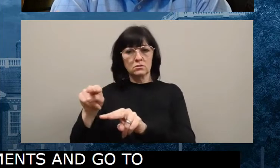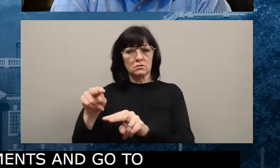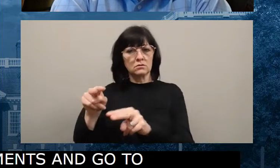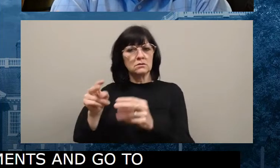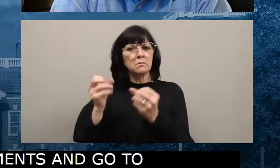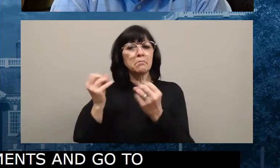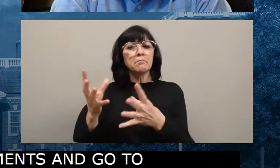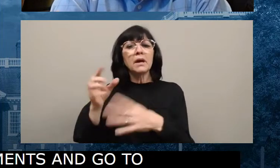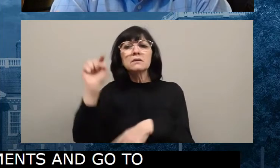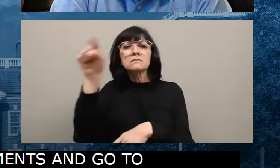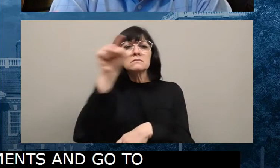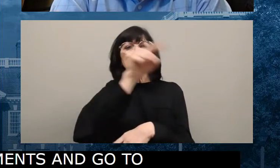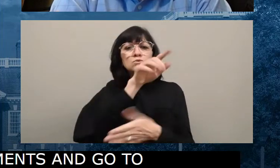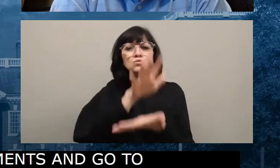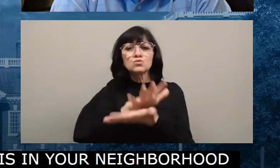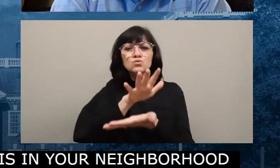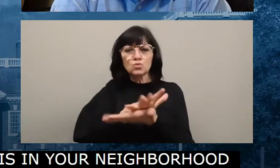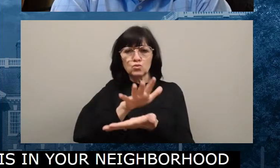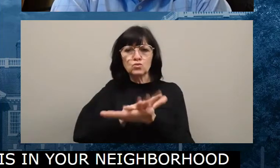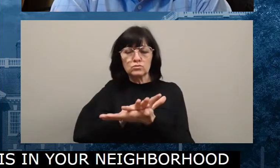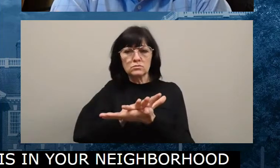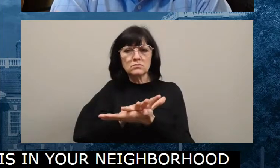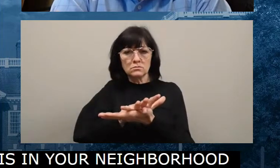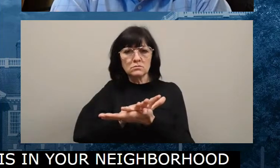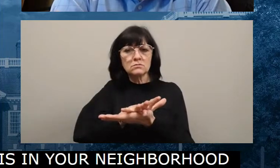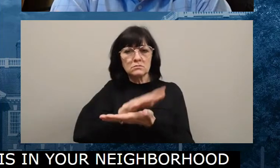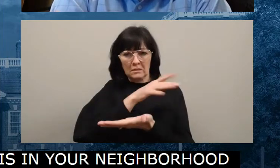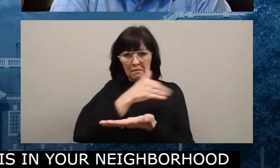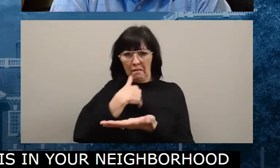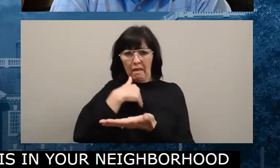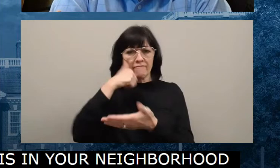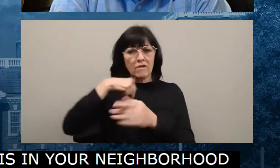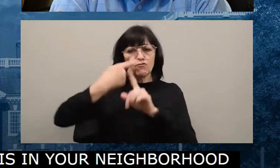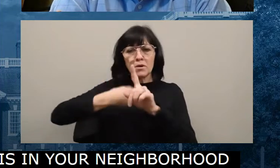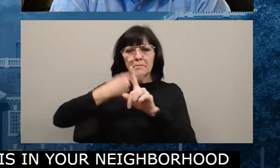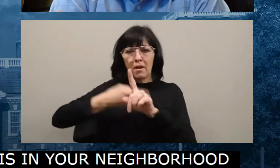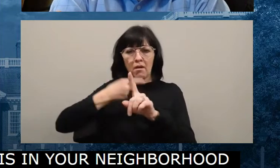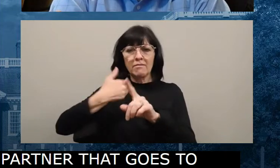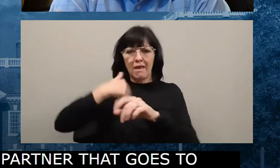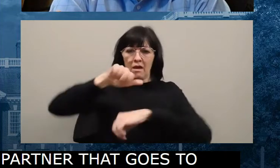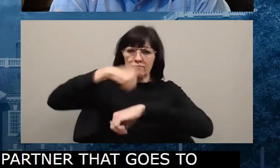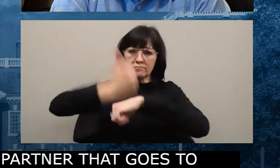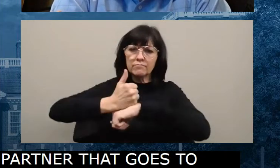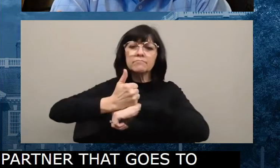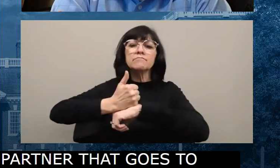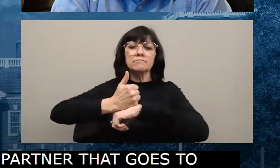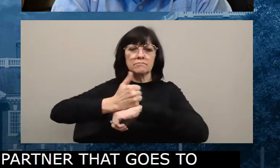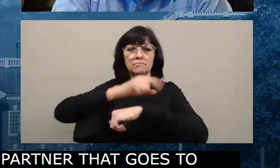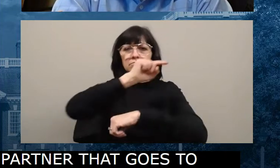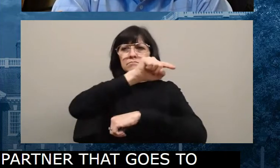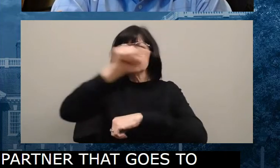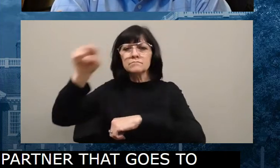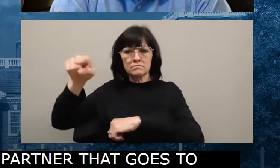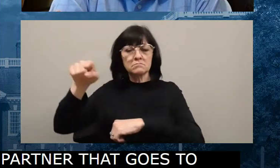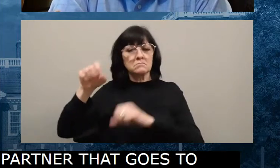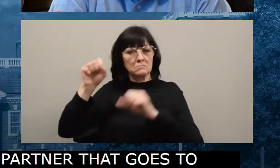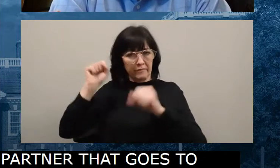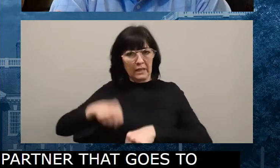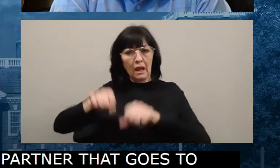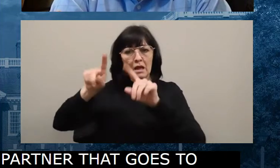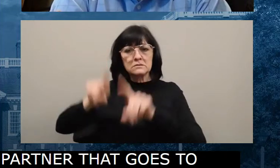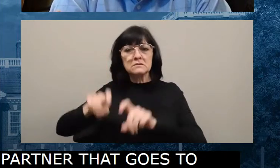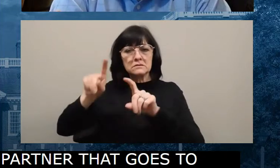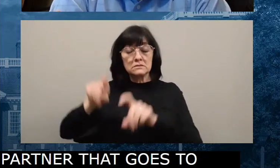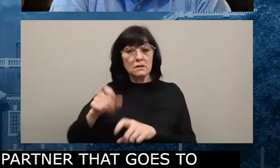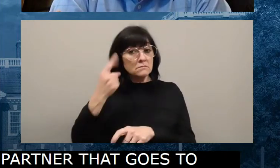that goes to different schools over the course of the month to do it on site with the consent from parents, et cetera.